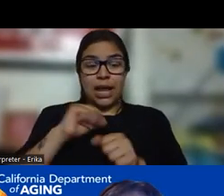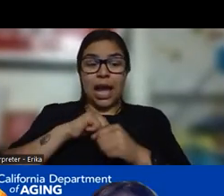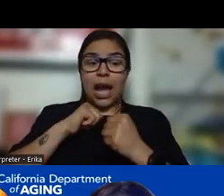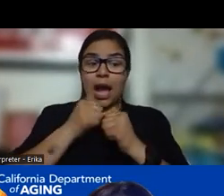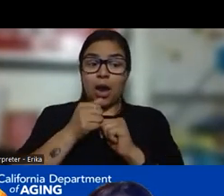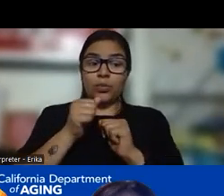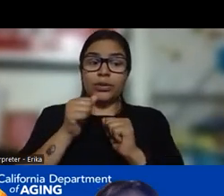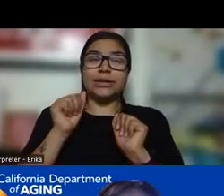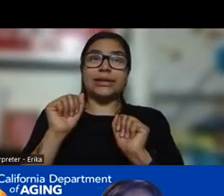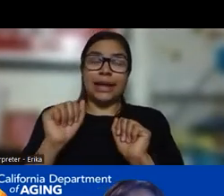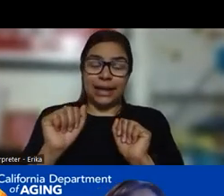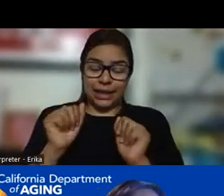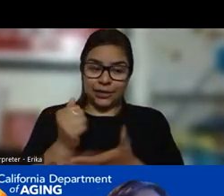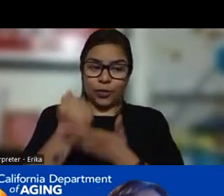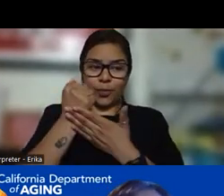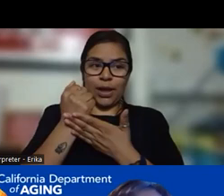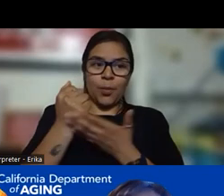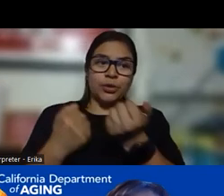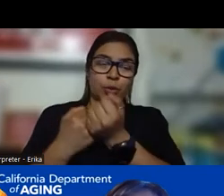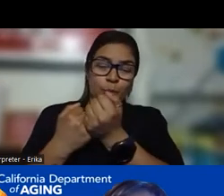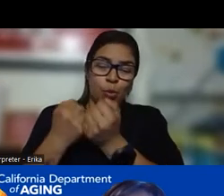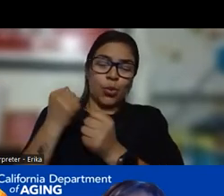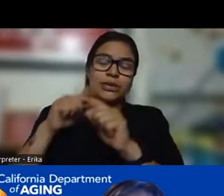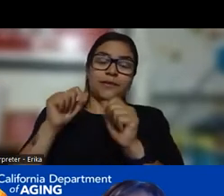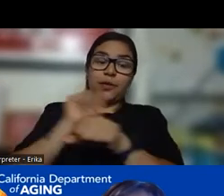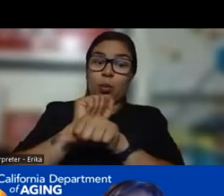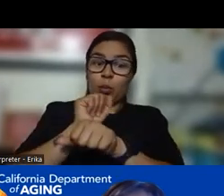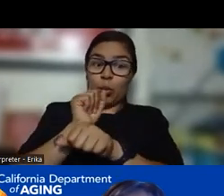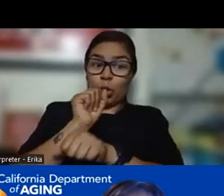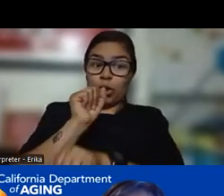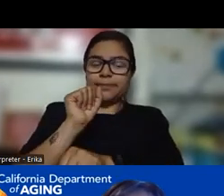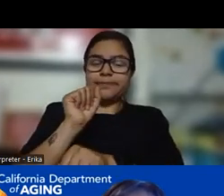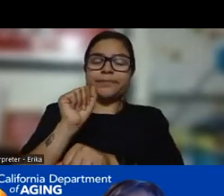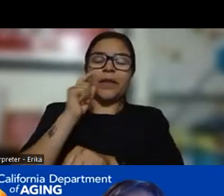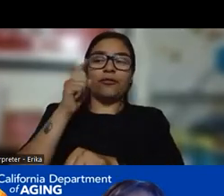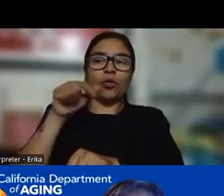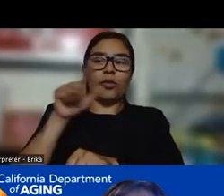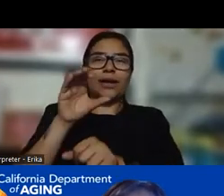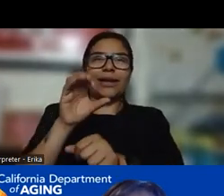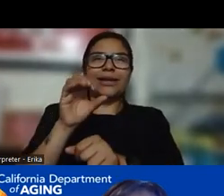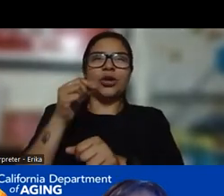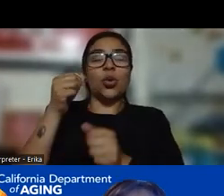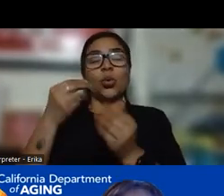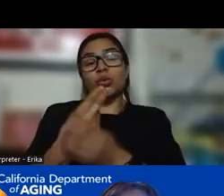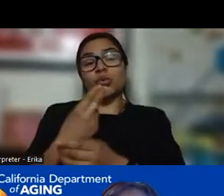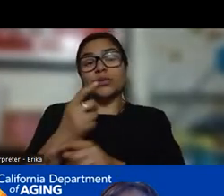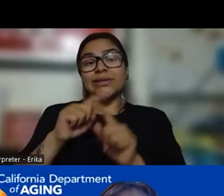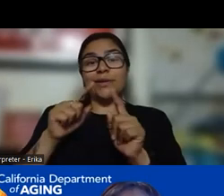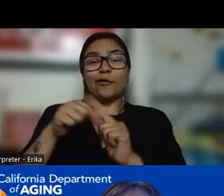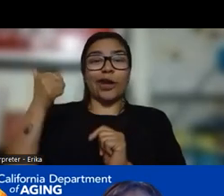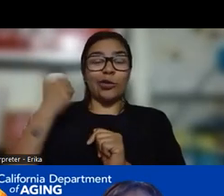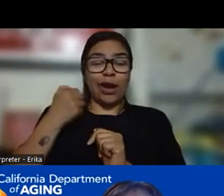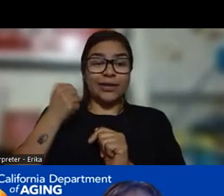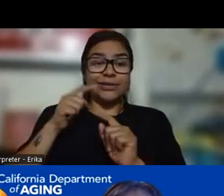direct workforce, placing an equity lens on many of the grants that were awarded in terms